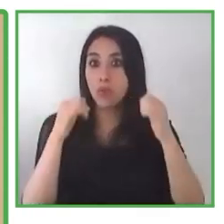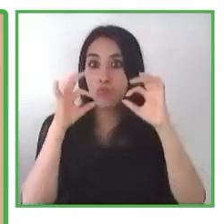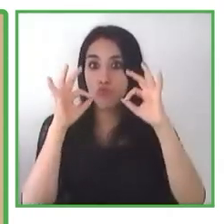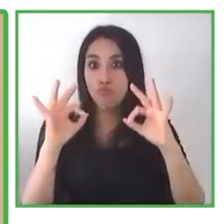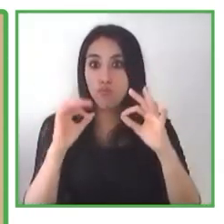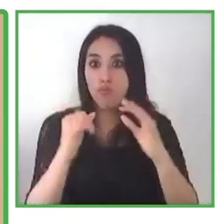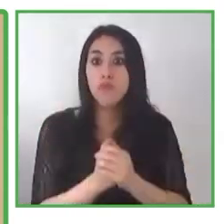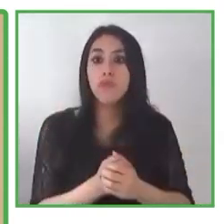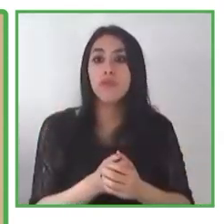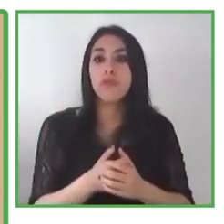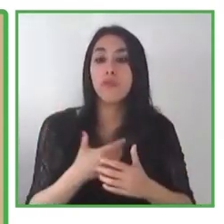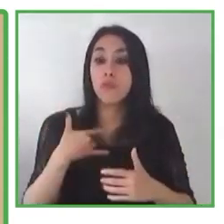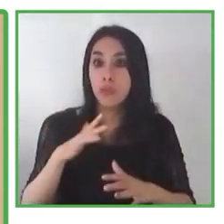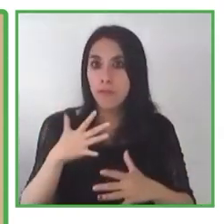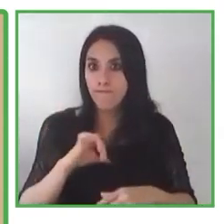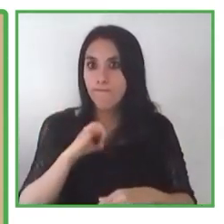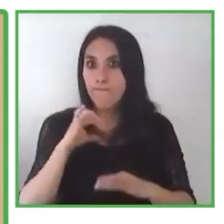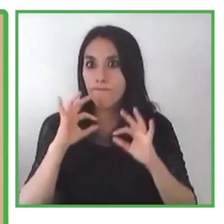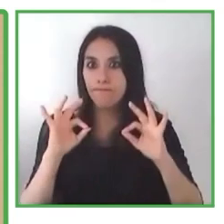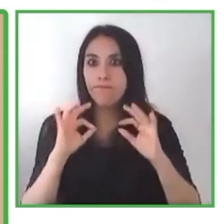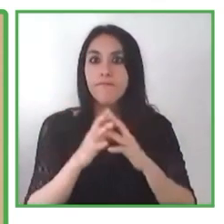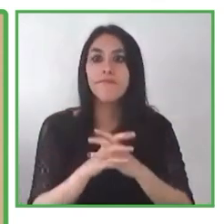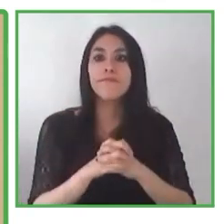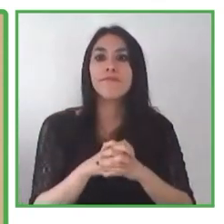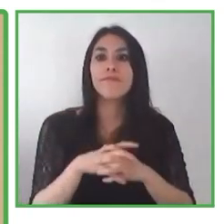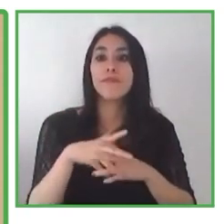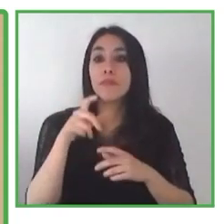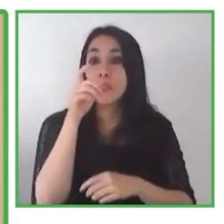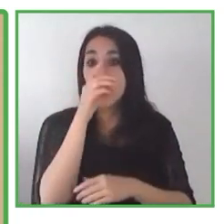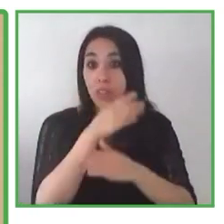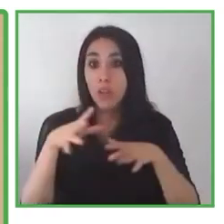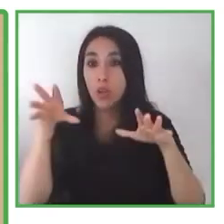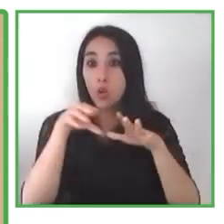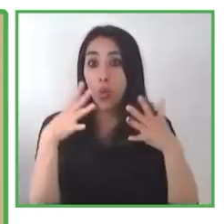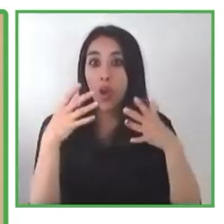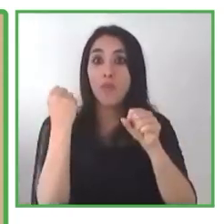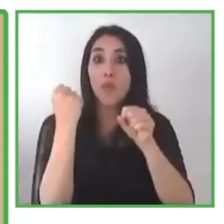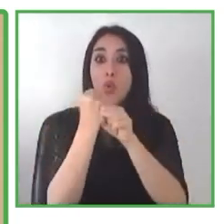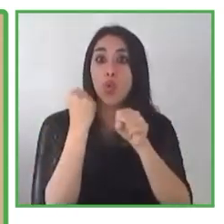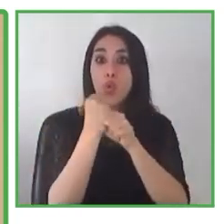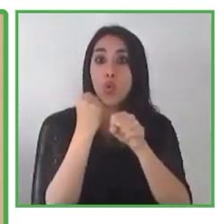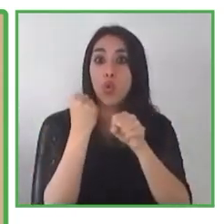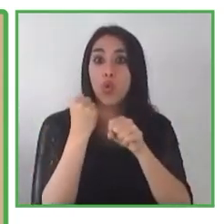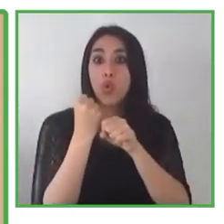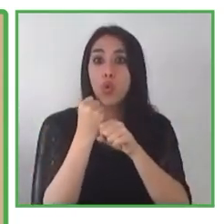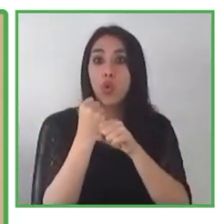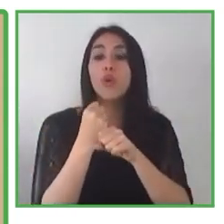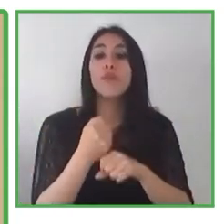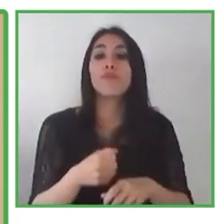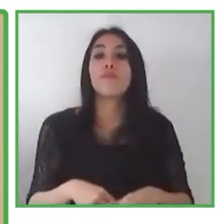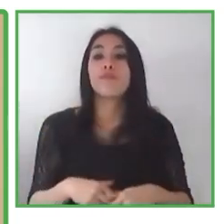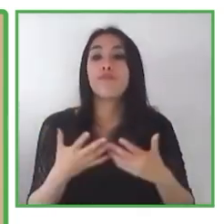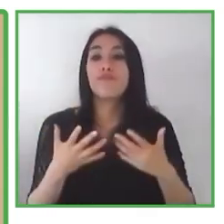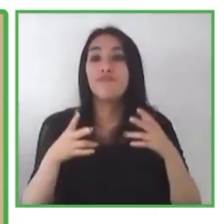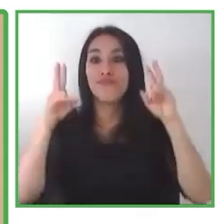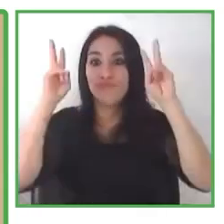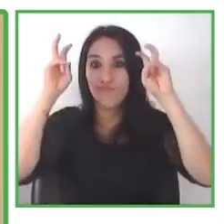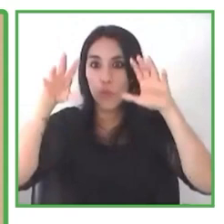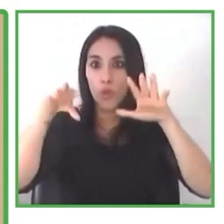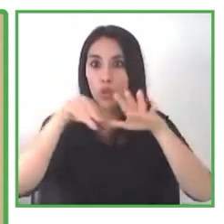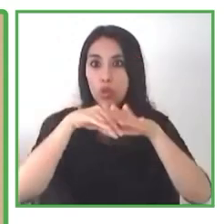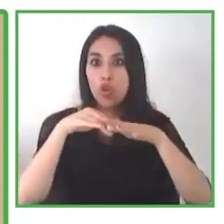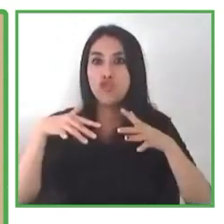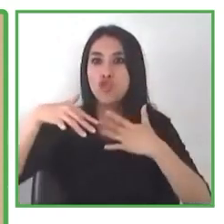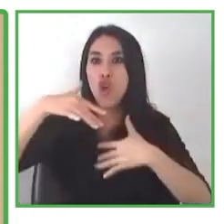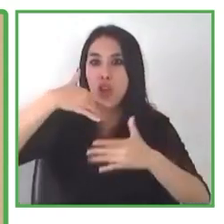It's a fundamental right for the well-being and dignity and include people with disability